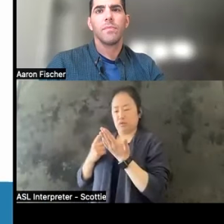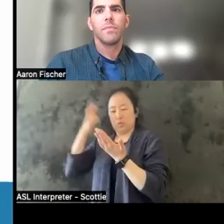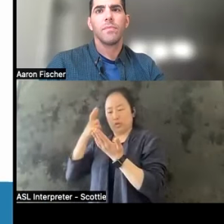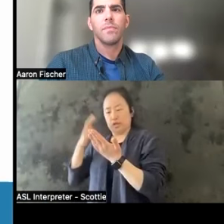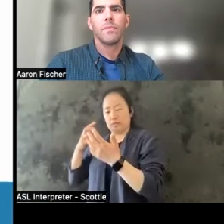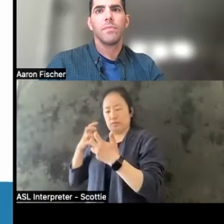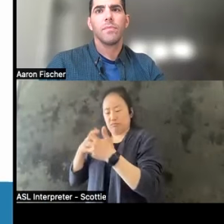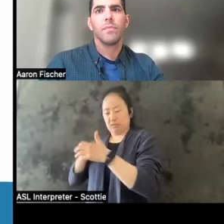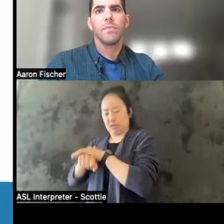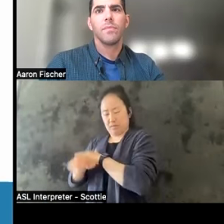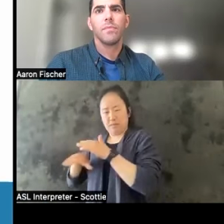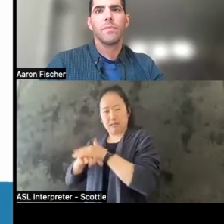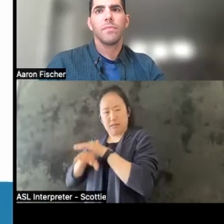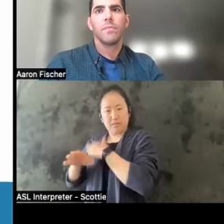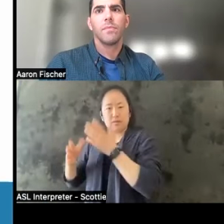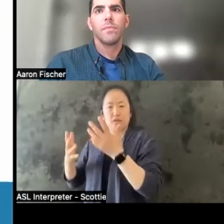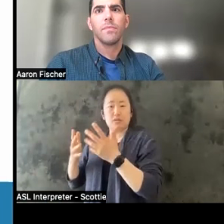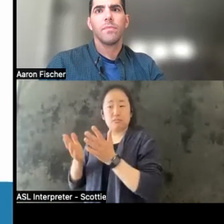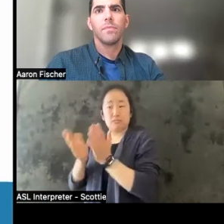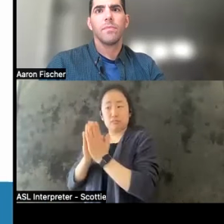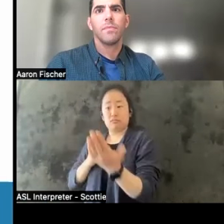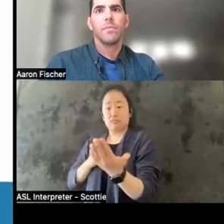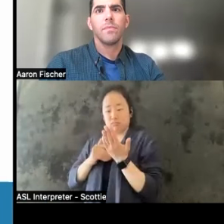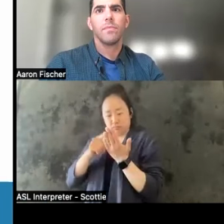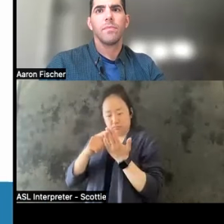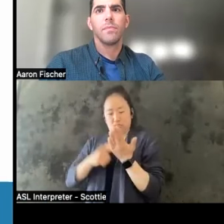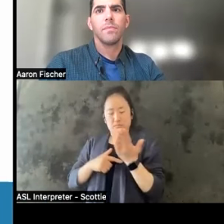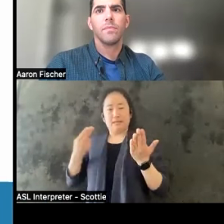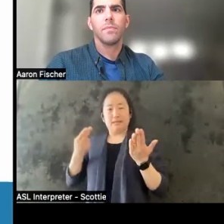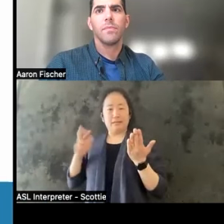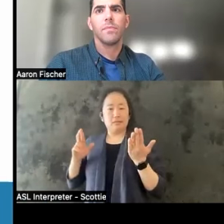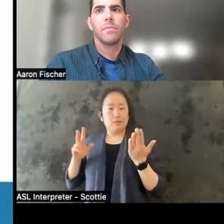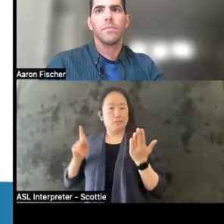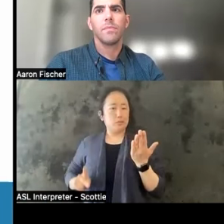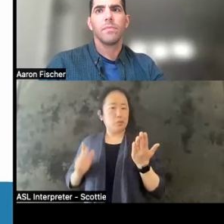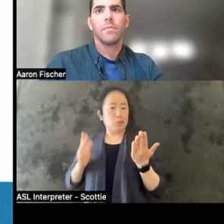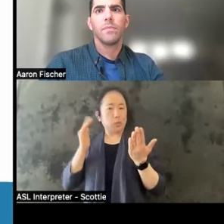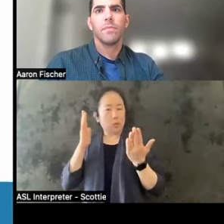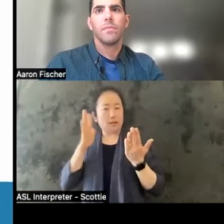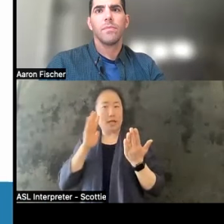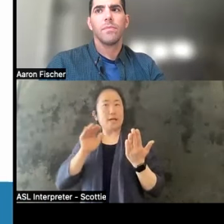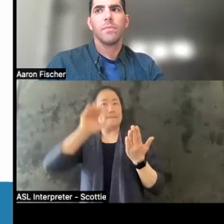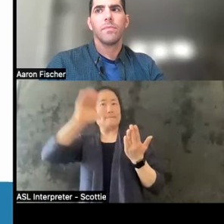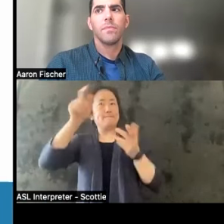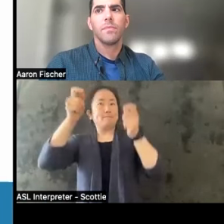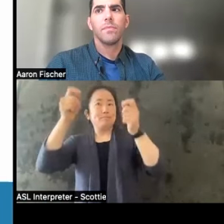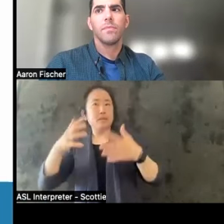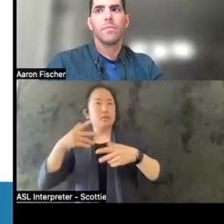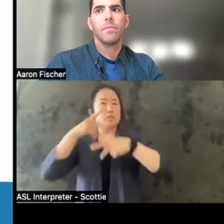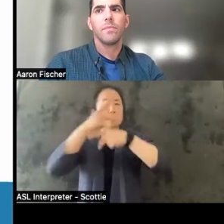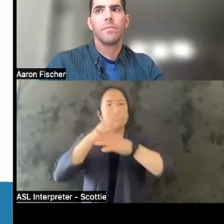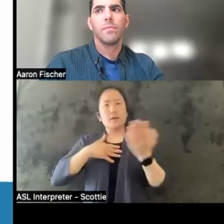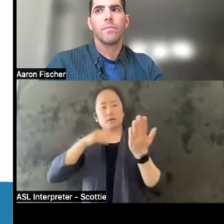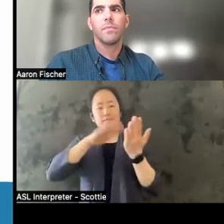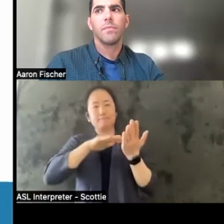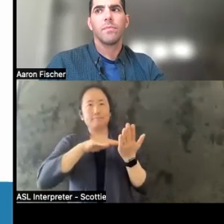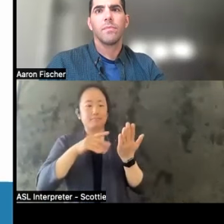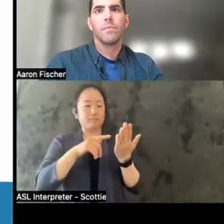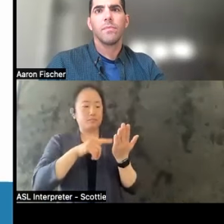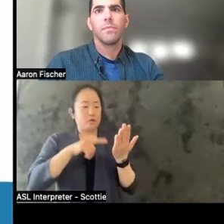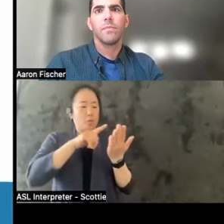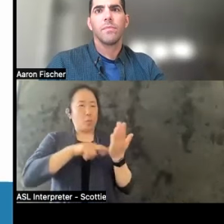needed, presumably and hopefully the HR person can work with the manager or the supervisor to share only what's